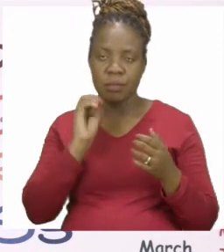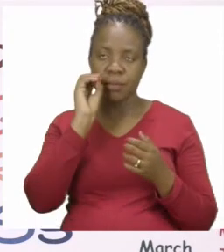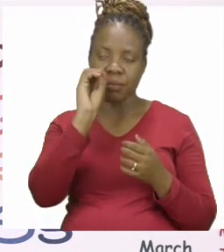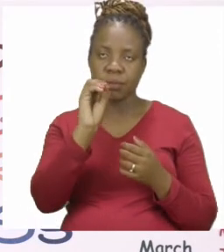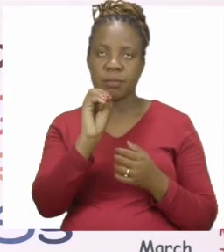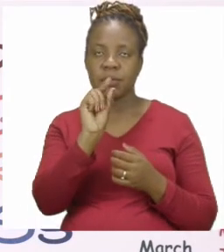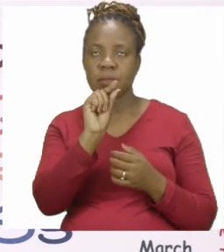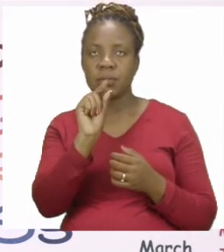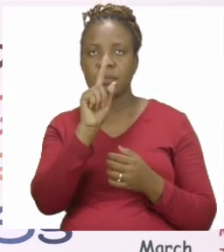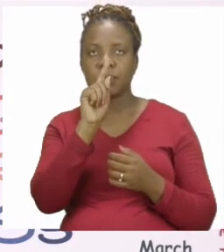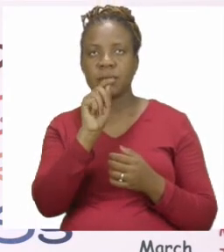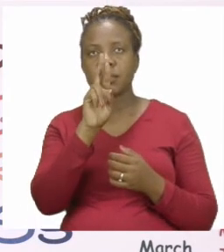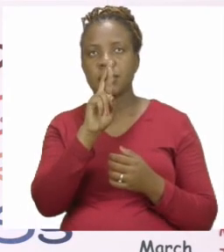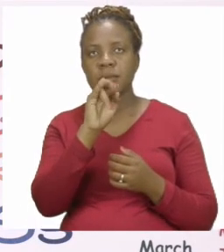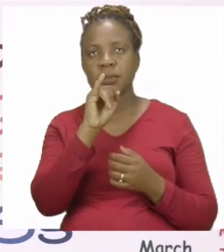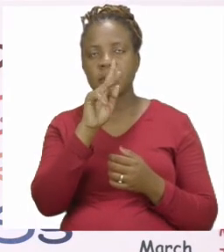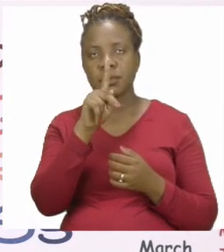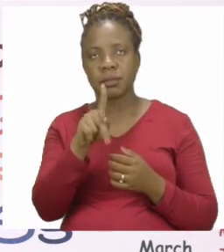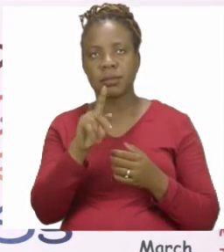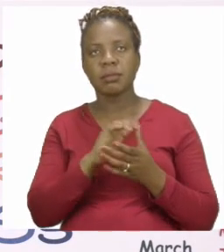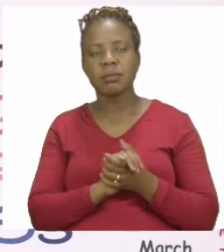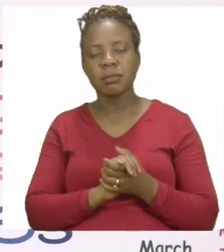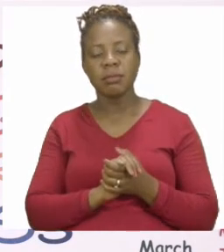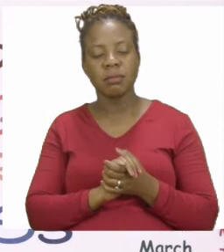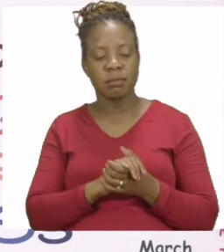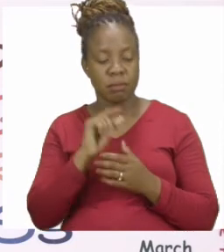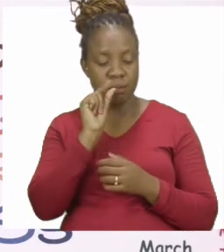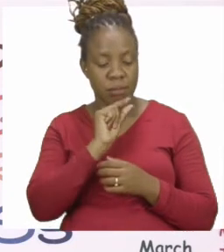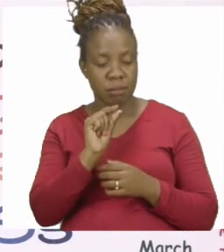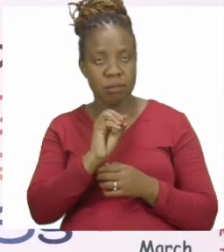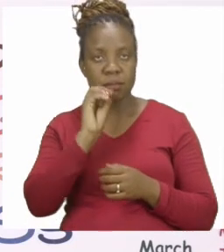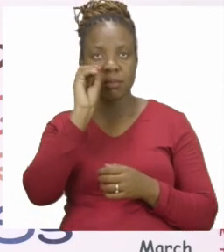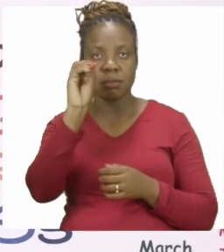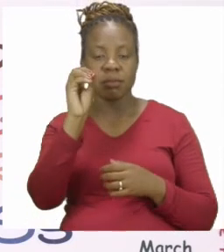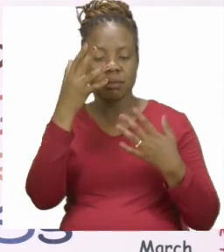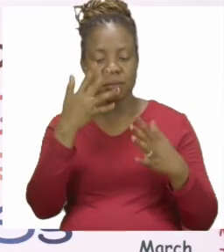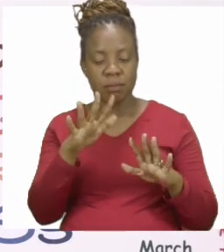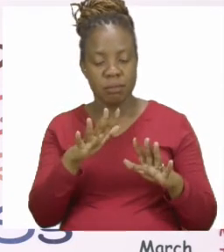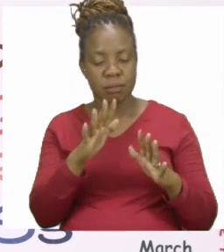girls, is once you found a word, you can go ahead and